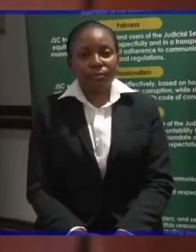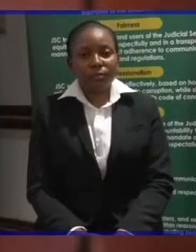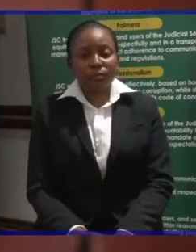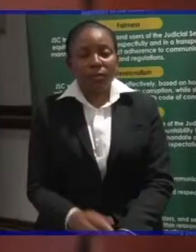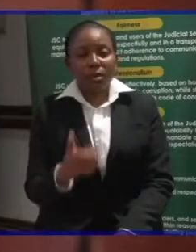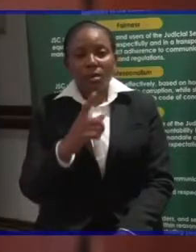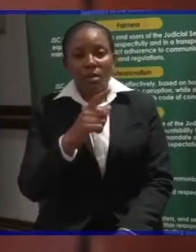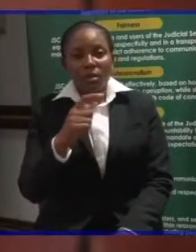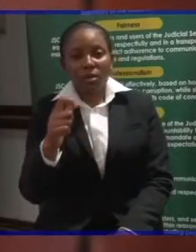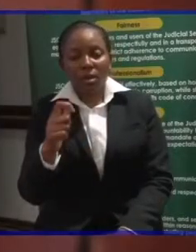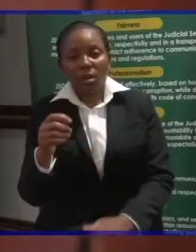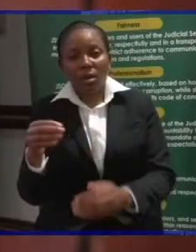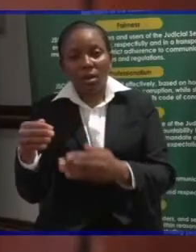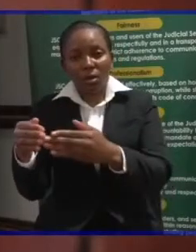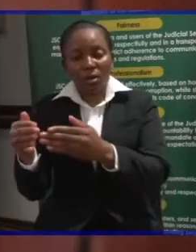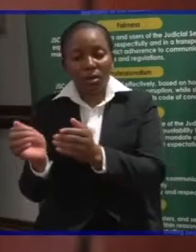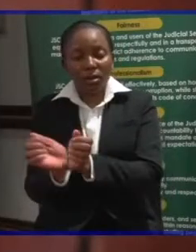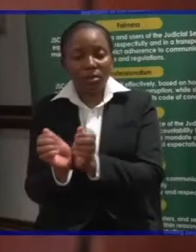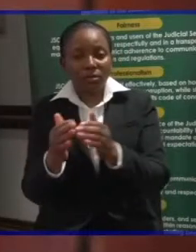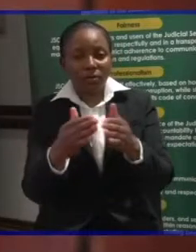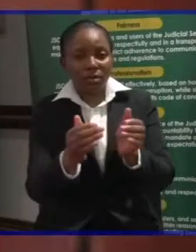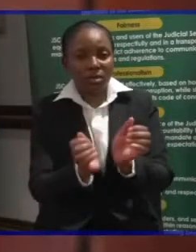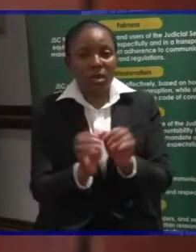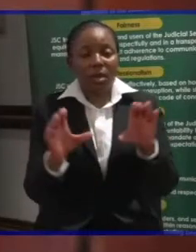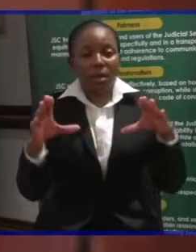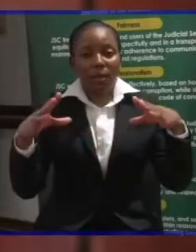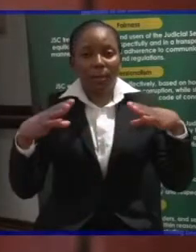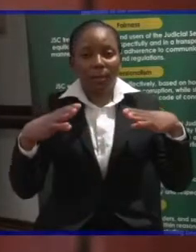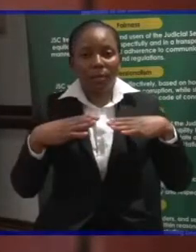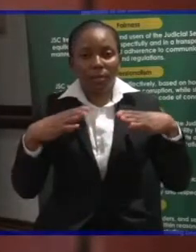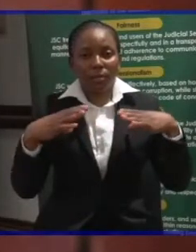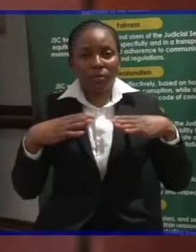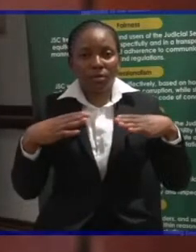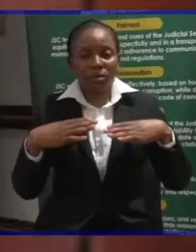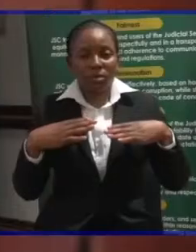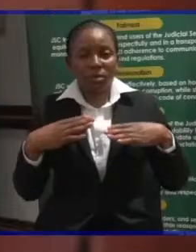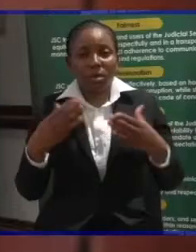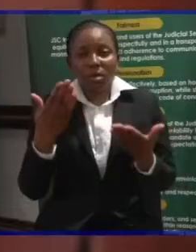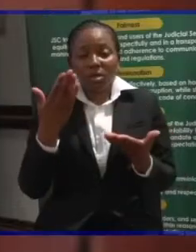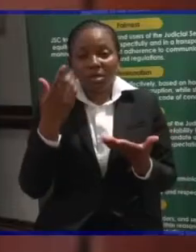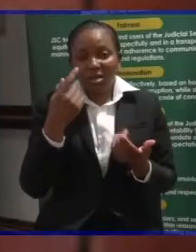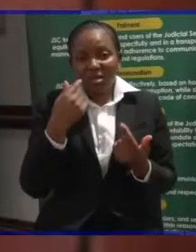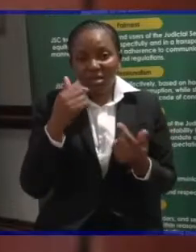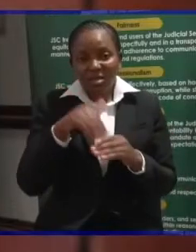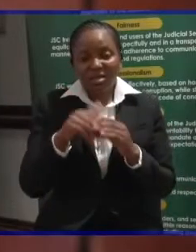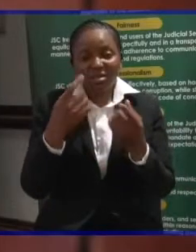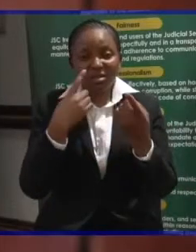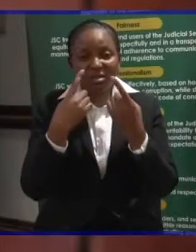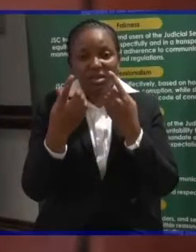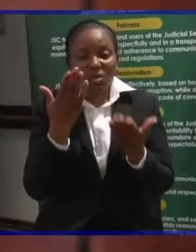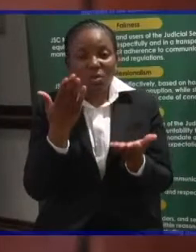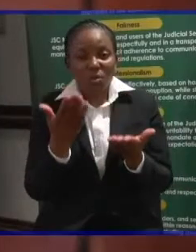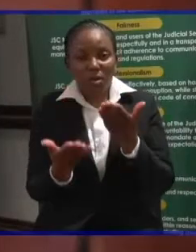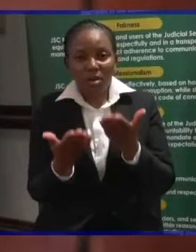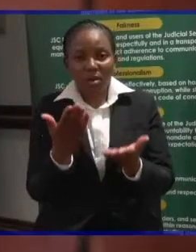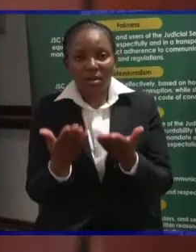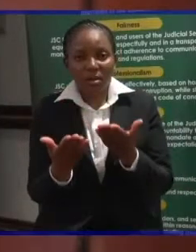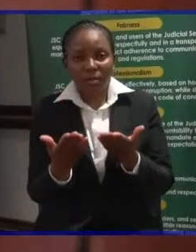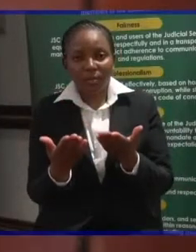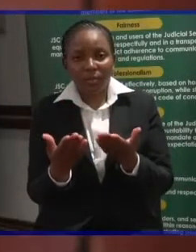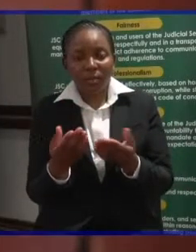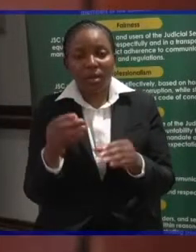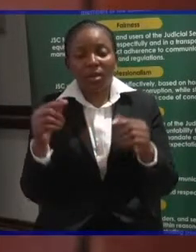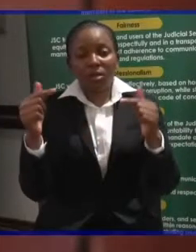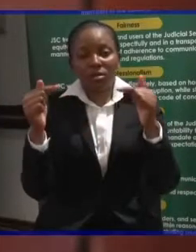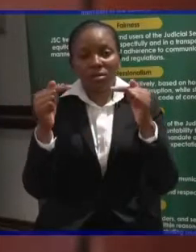the classification is important in determining whether the dispute